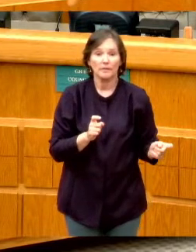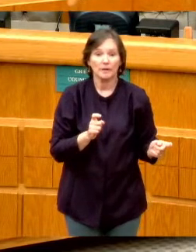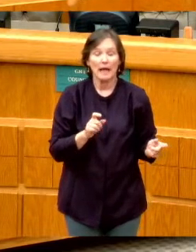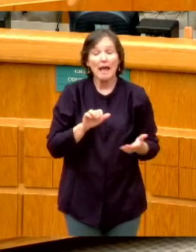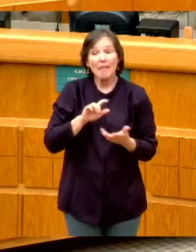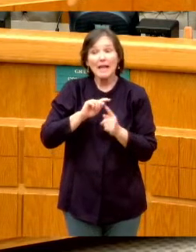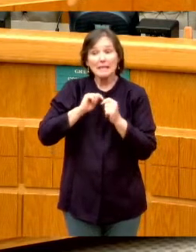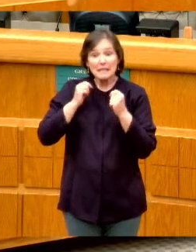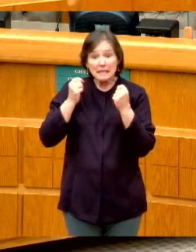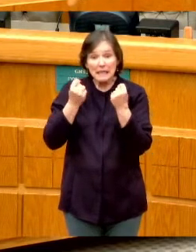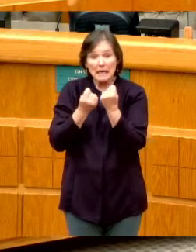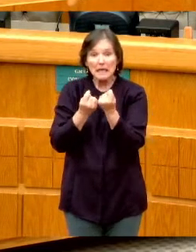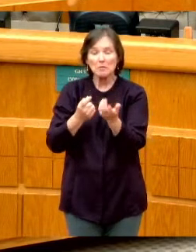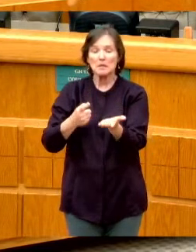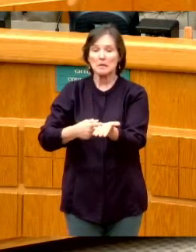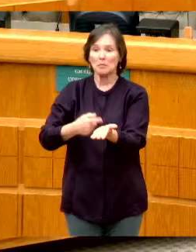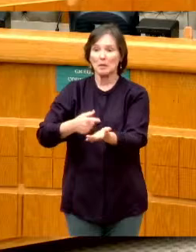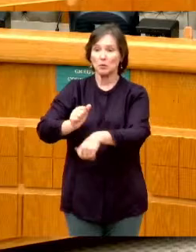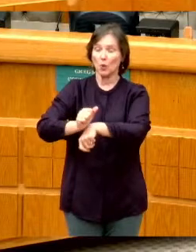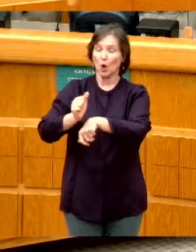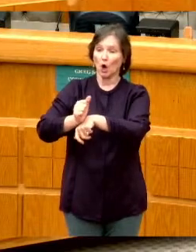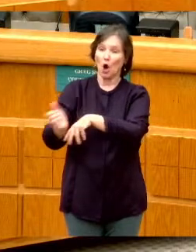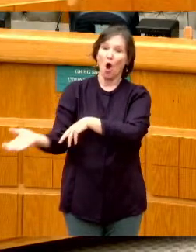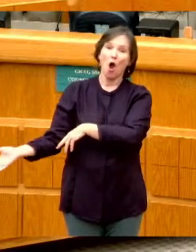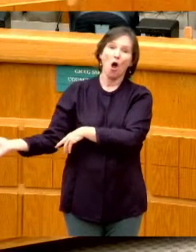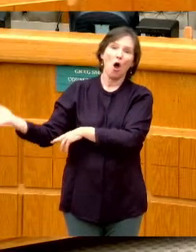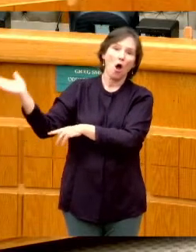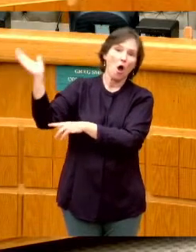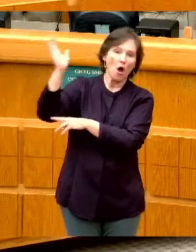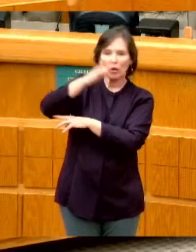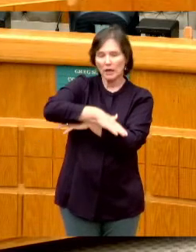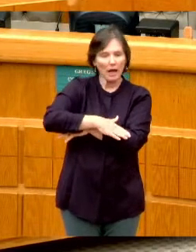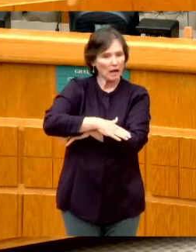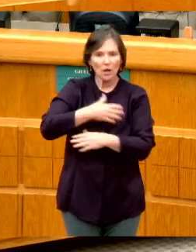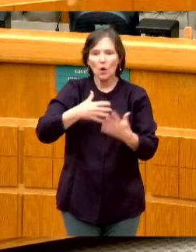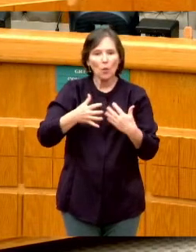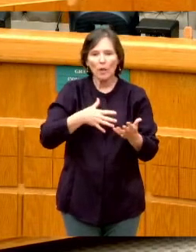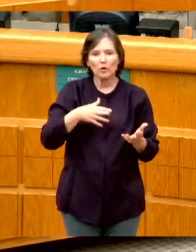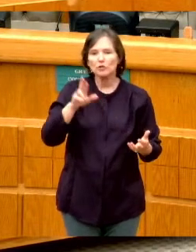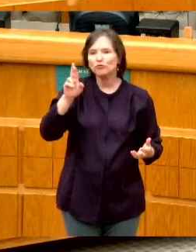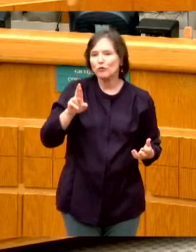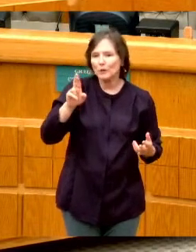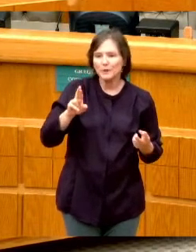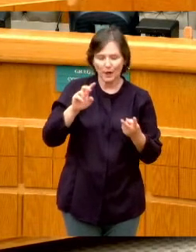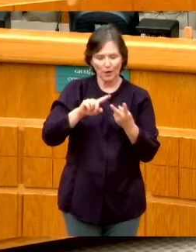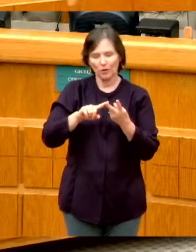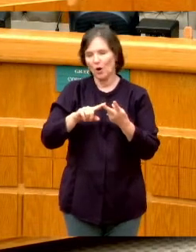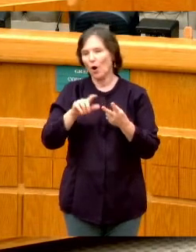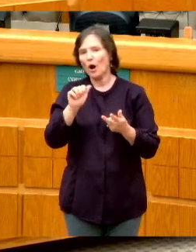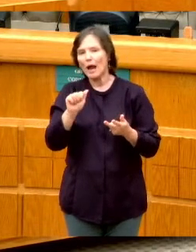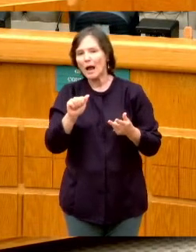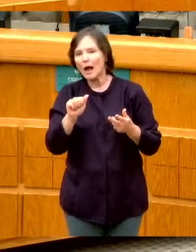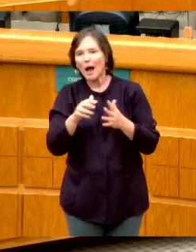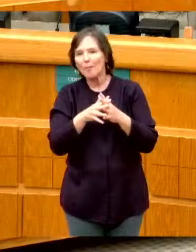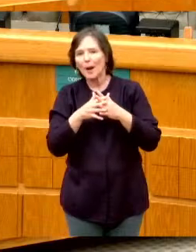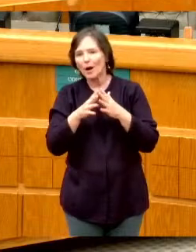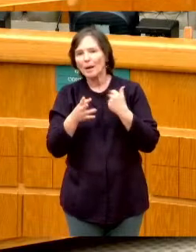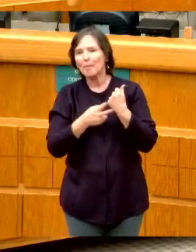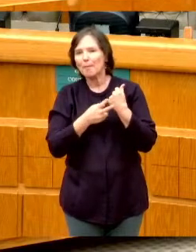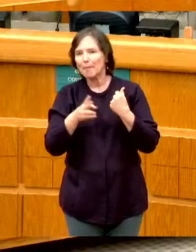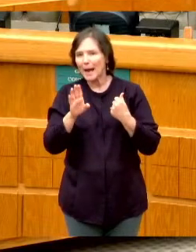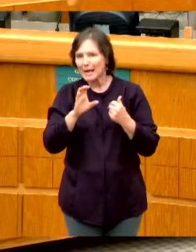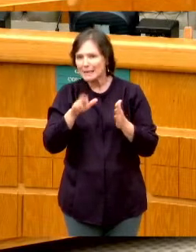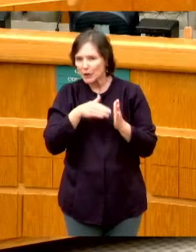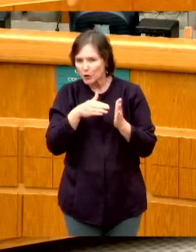works all day long, whether it's at the fairgrounds or at other locations like the American Bank Center. And I mention this history in part